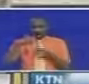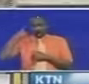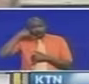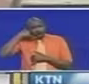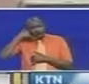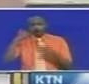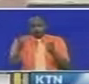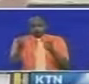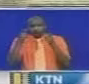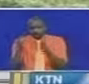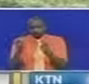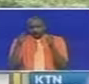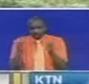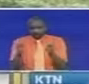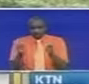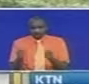switched off, and then...